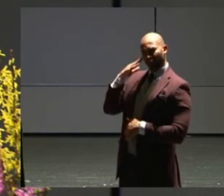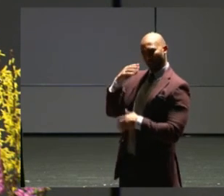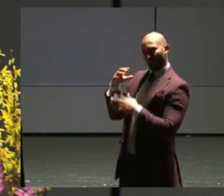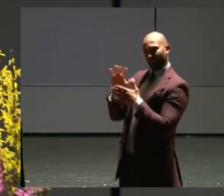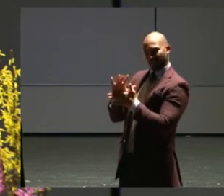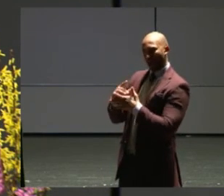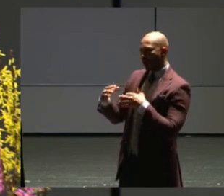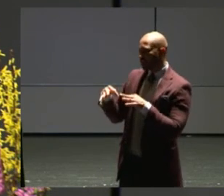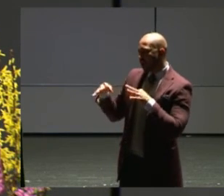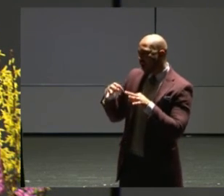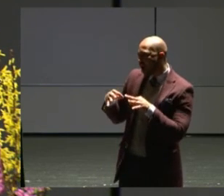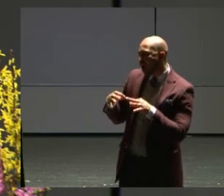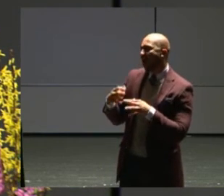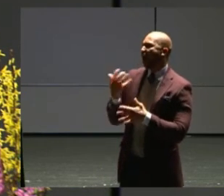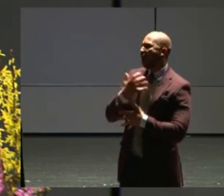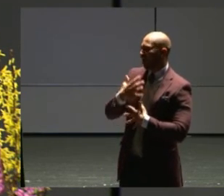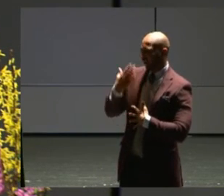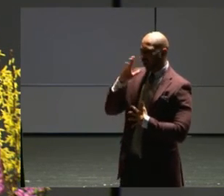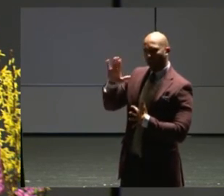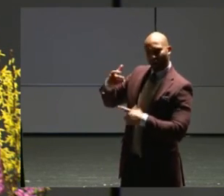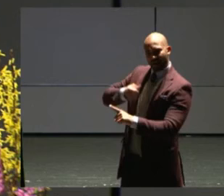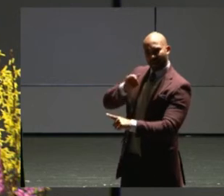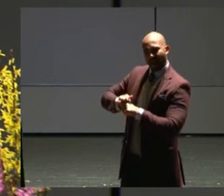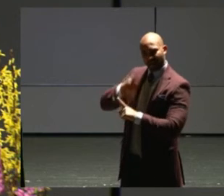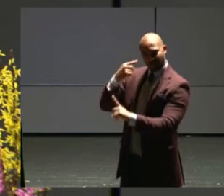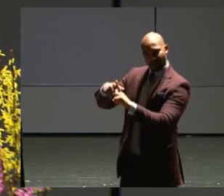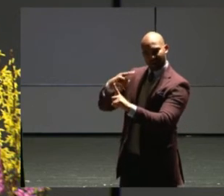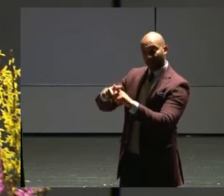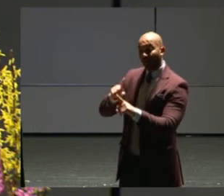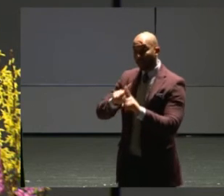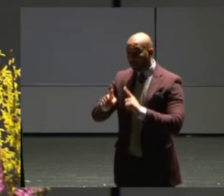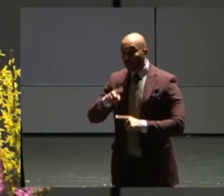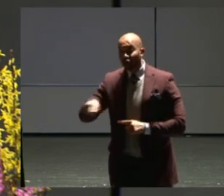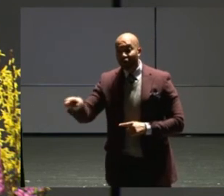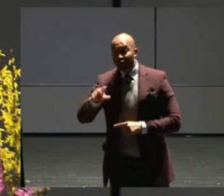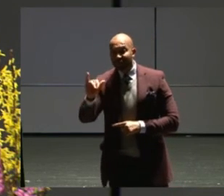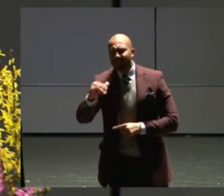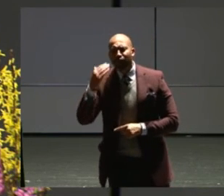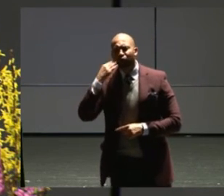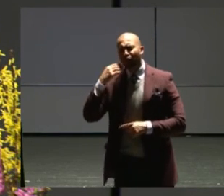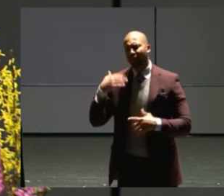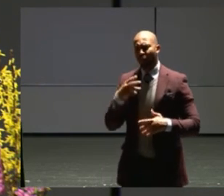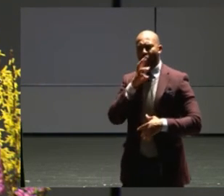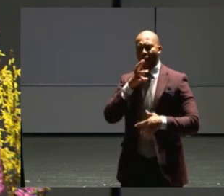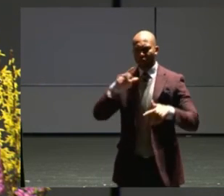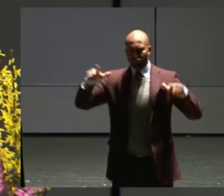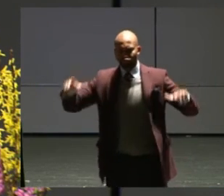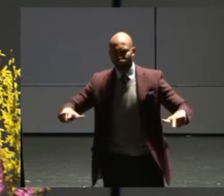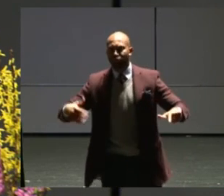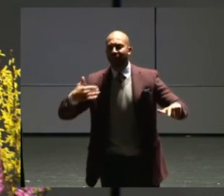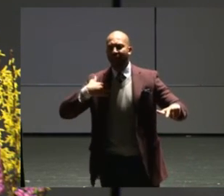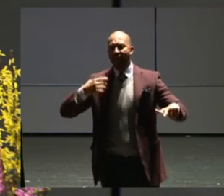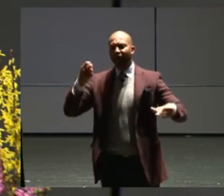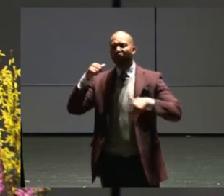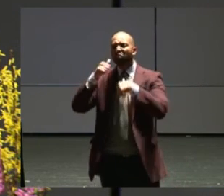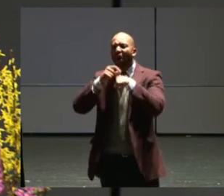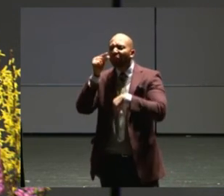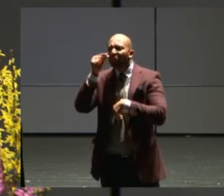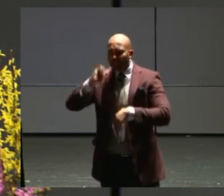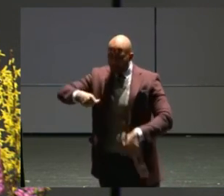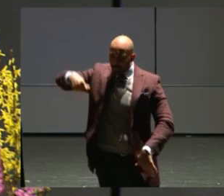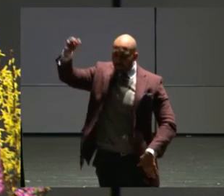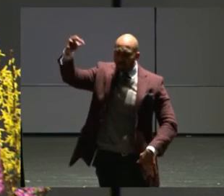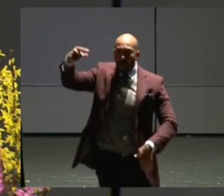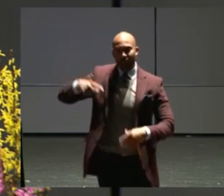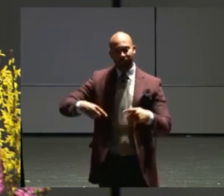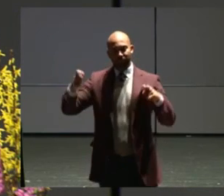impact, but your impact is like that pebble dropping in the pond that continues to have such